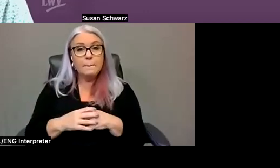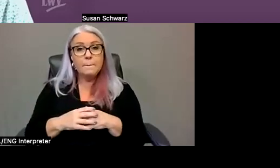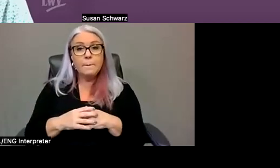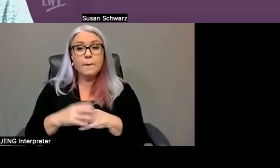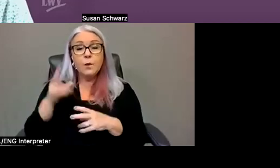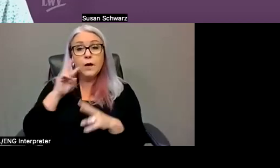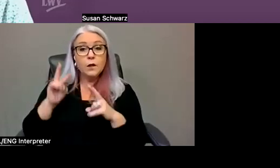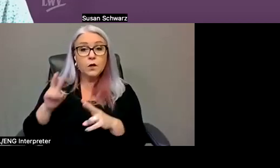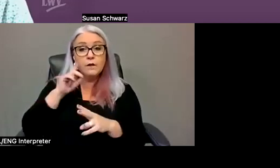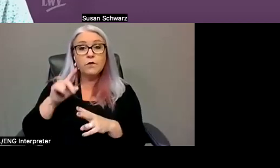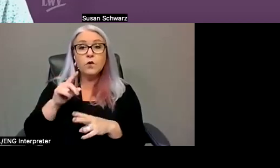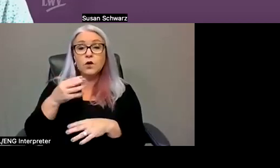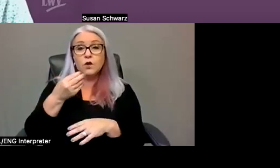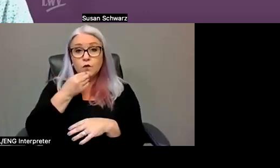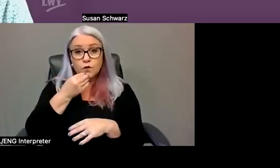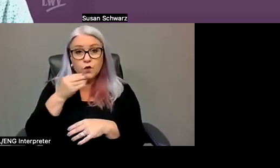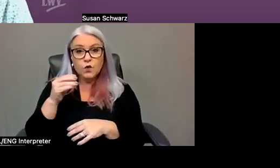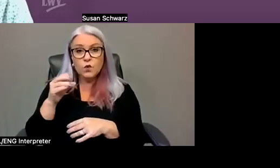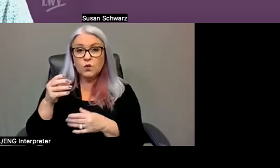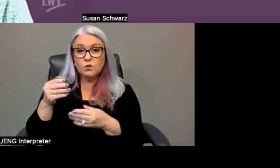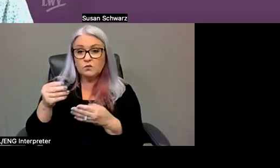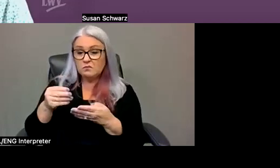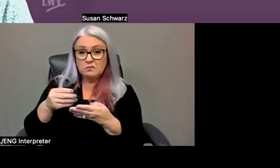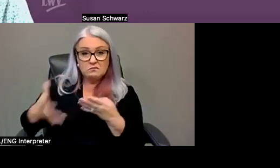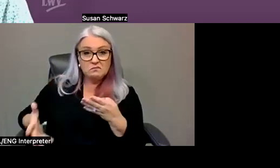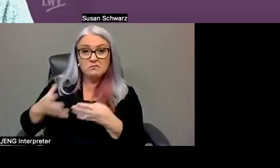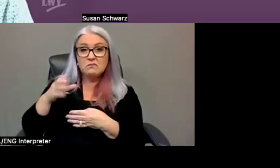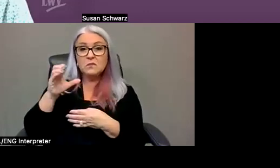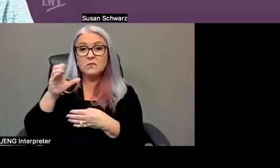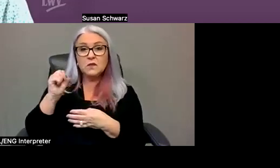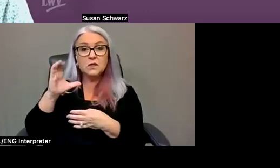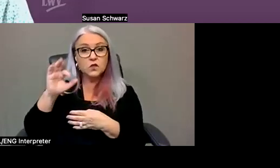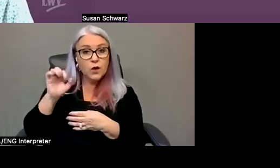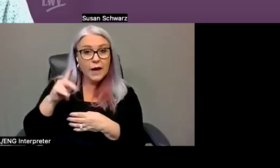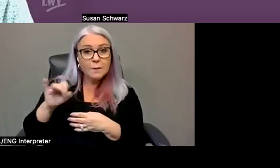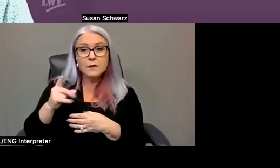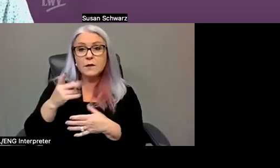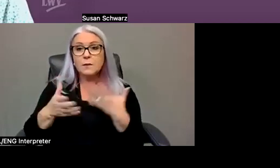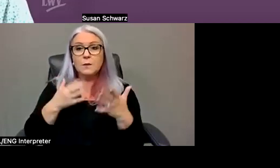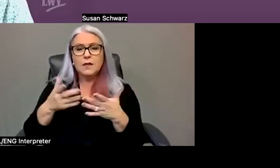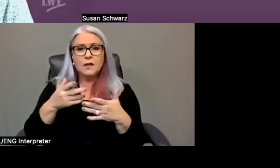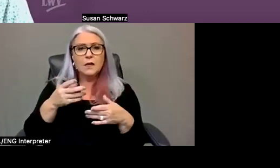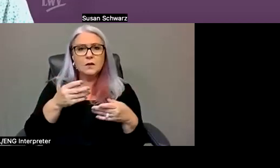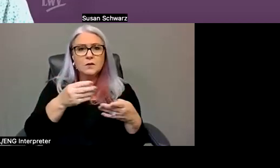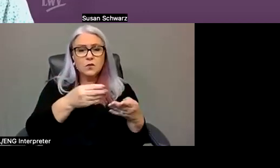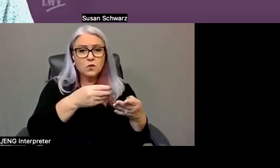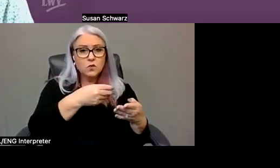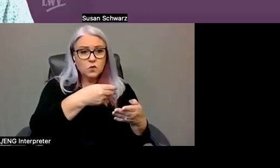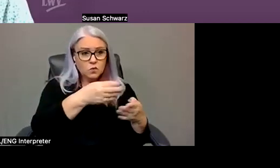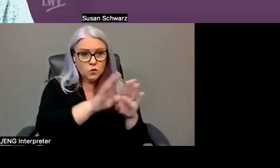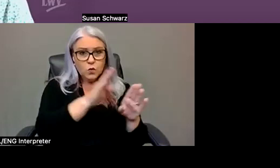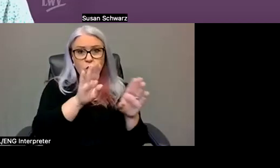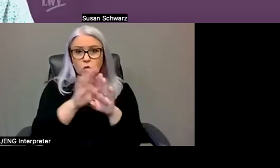at food scraps and what we can do to perhaps do door-to-door food scraps on that and pick it up so we could